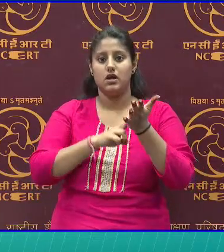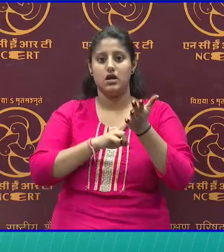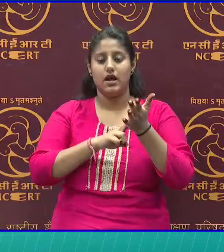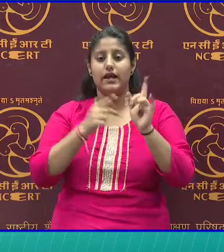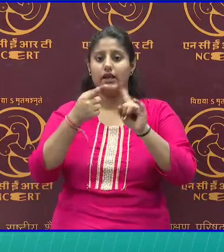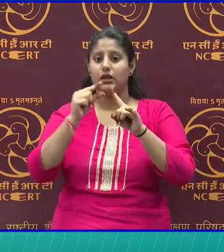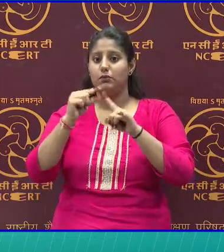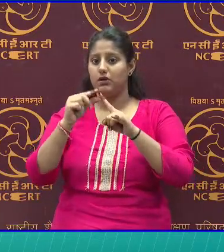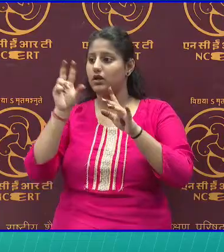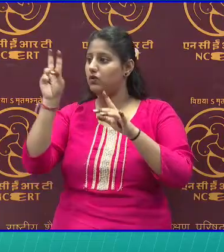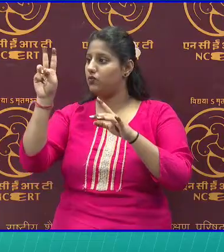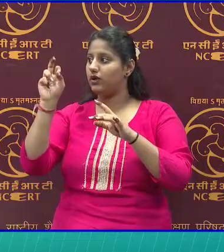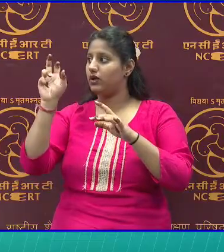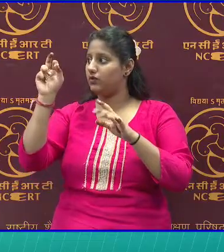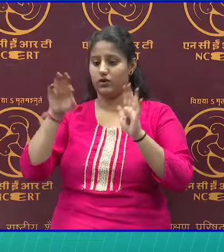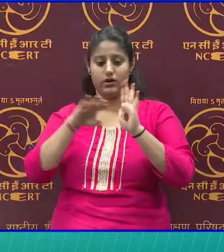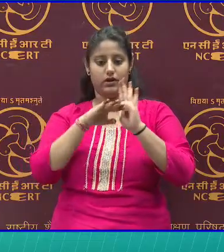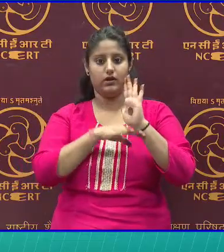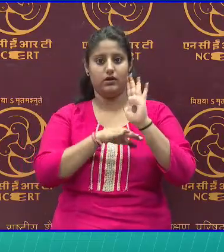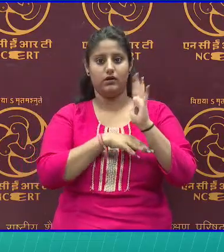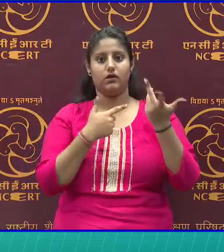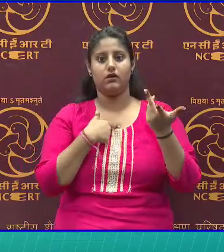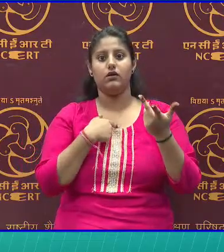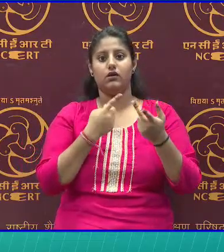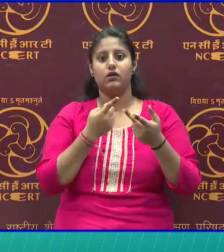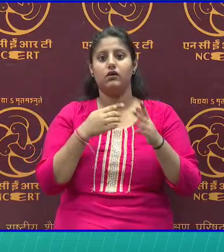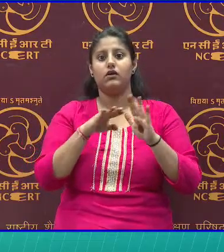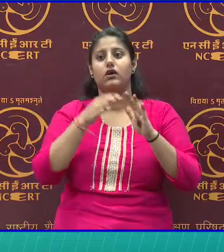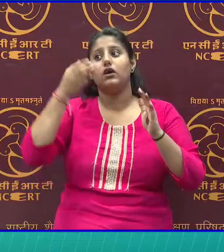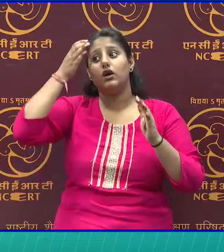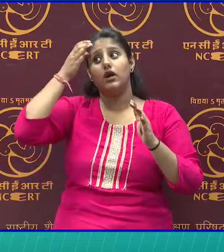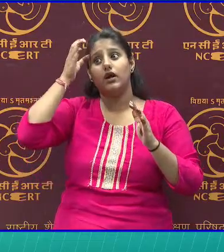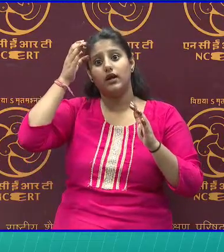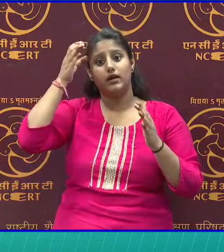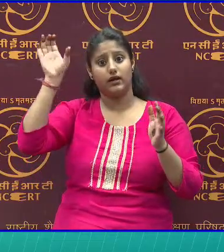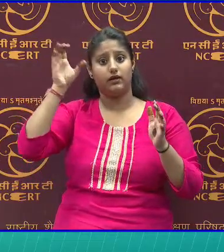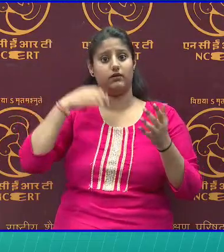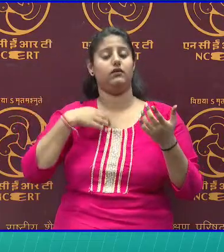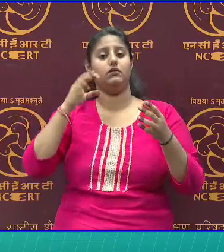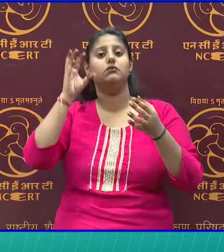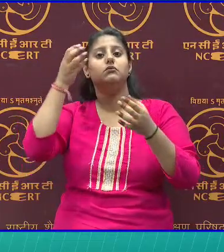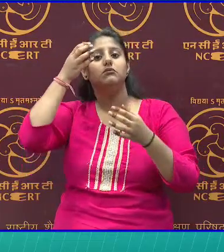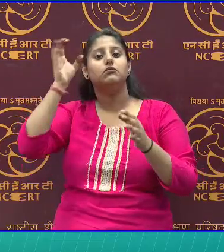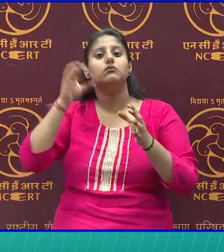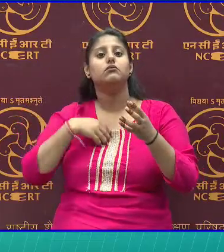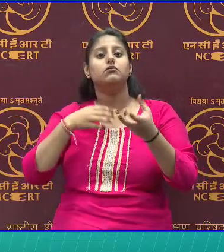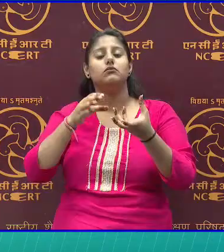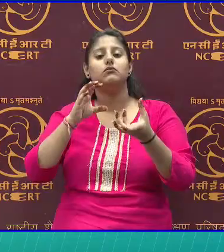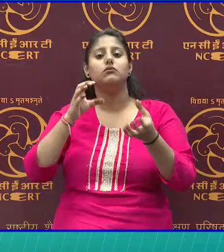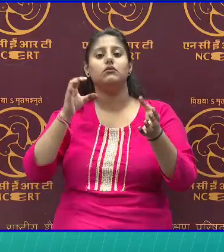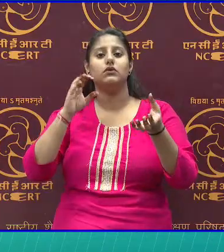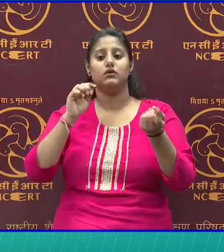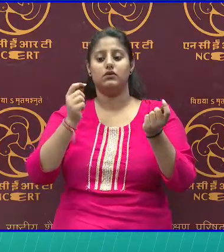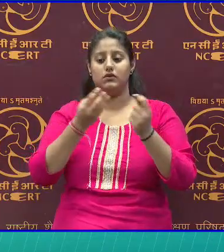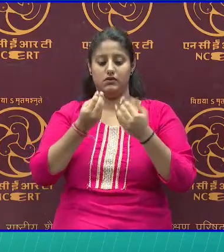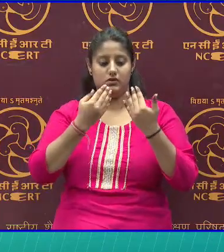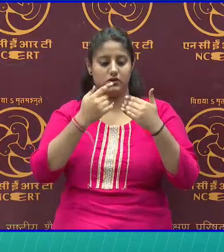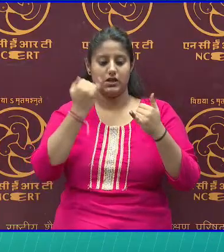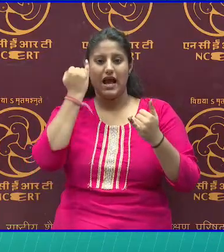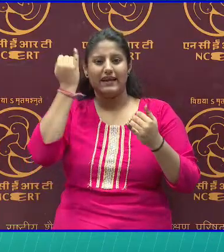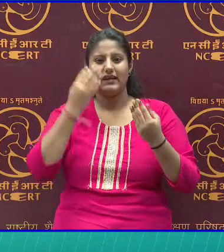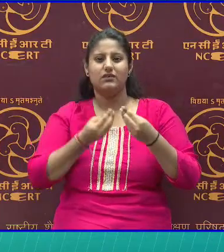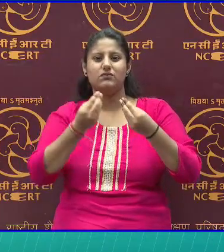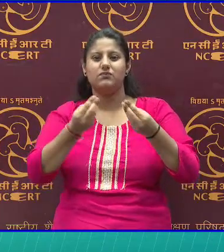Policy 2020 talks about the shift from content to competency, wherein the idea is not to give children bombarded